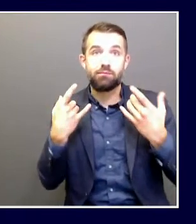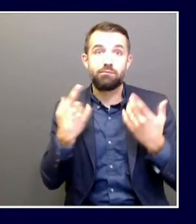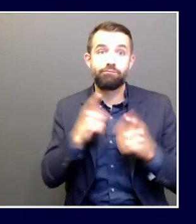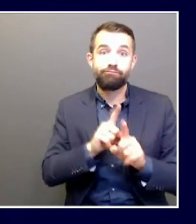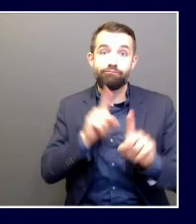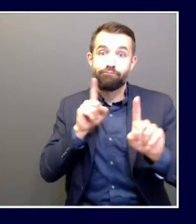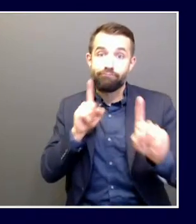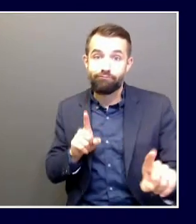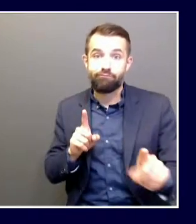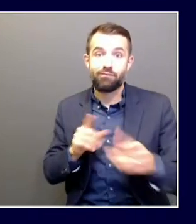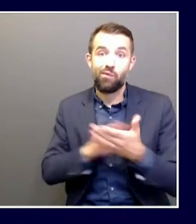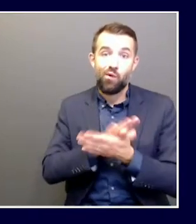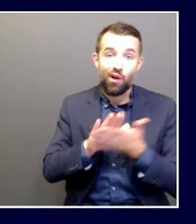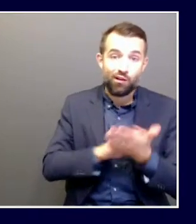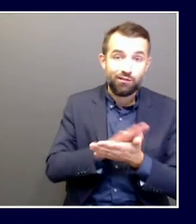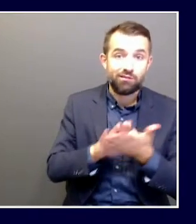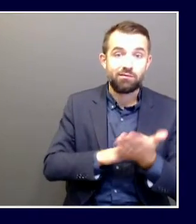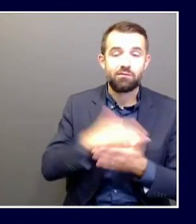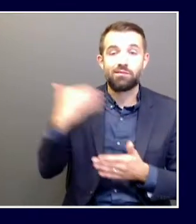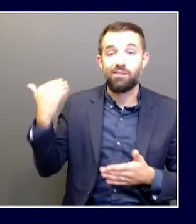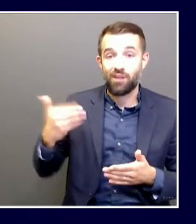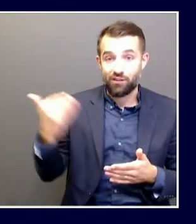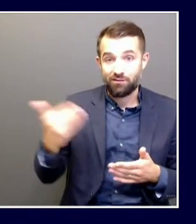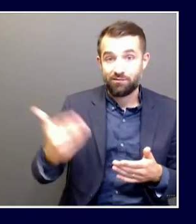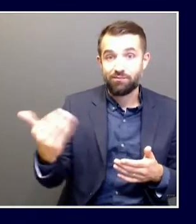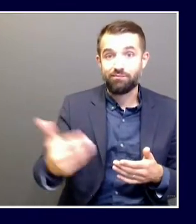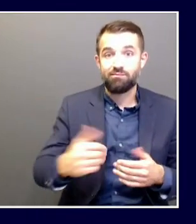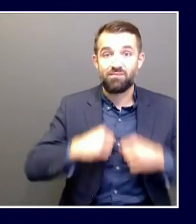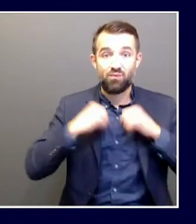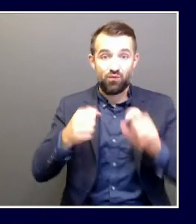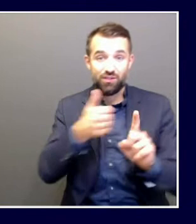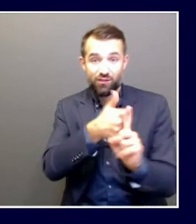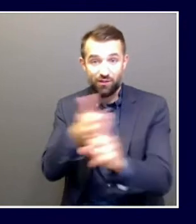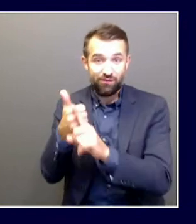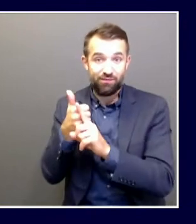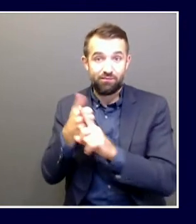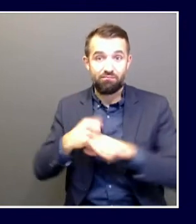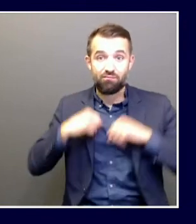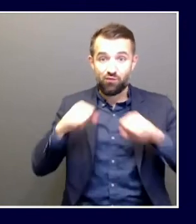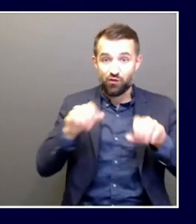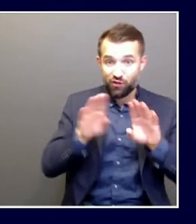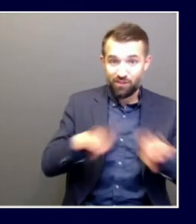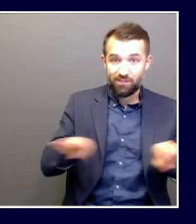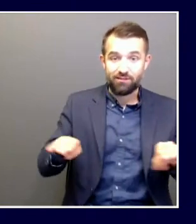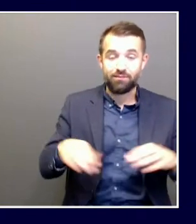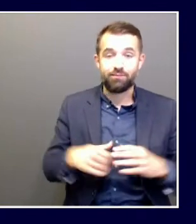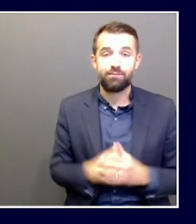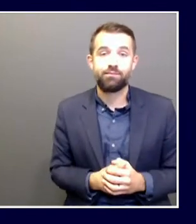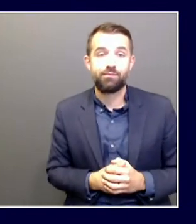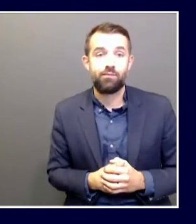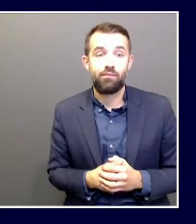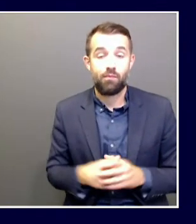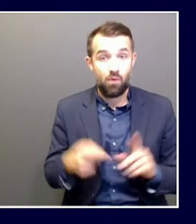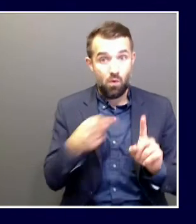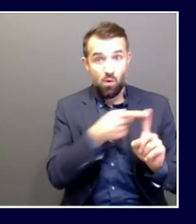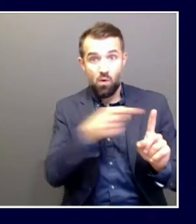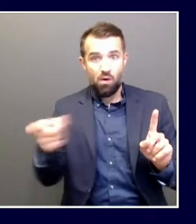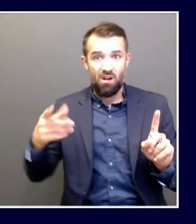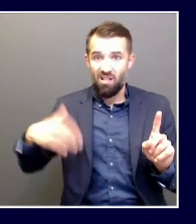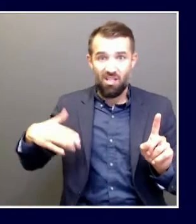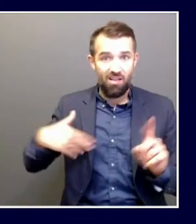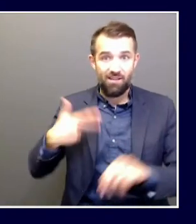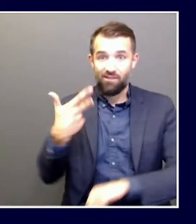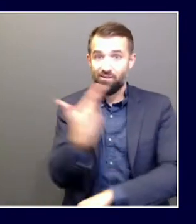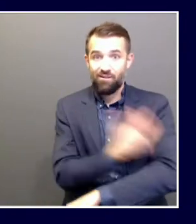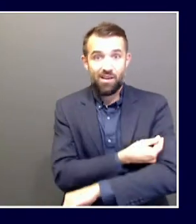hands frequently as a means of protecting yourself and especially our children who may not be yet authorized to get a vaccine safe.